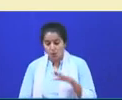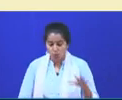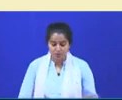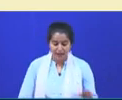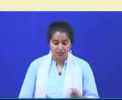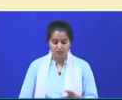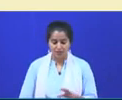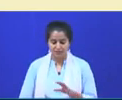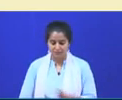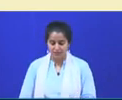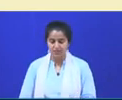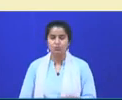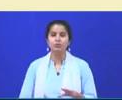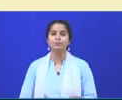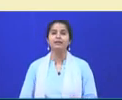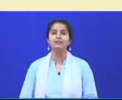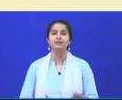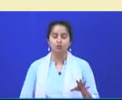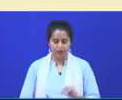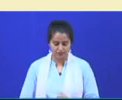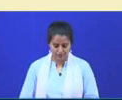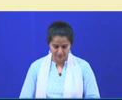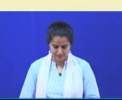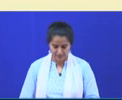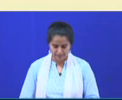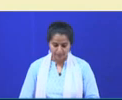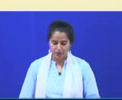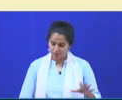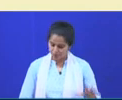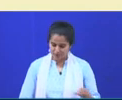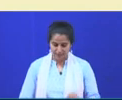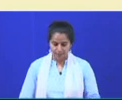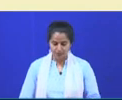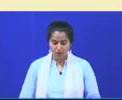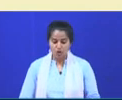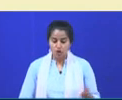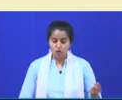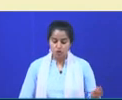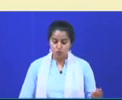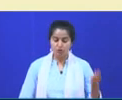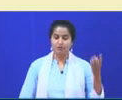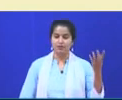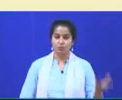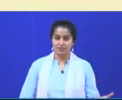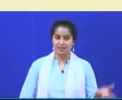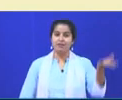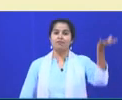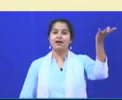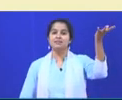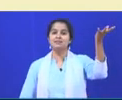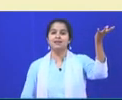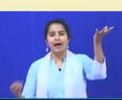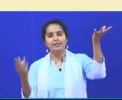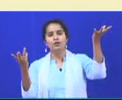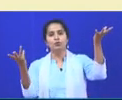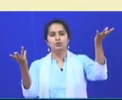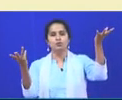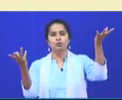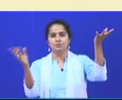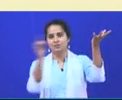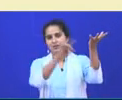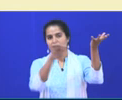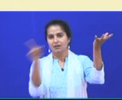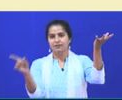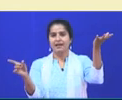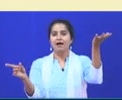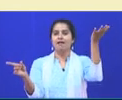thing whose action occurs first will be in the locative case. For example, the sun rises and the lotus